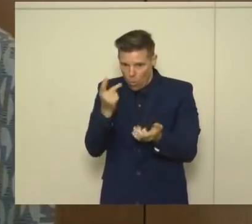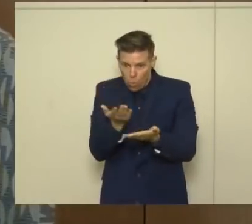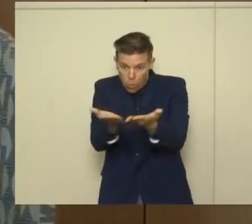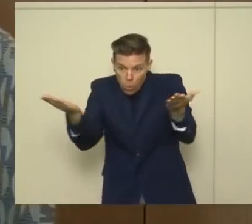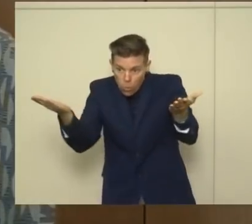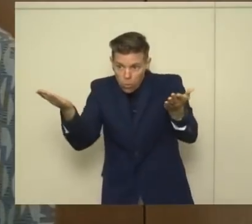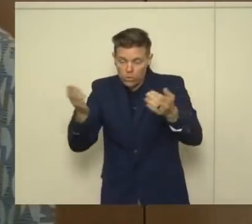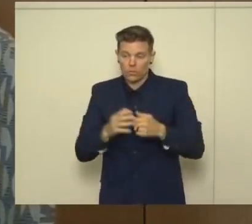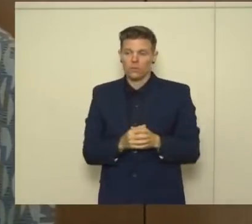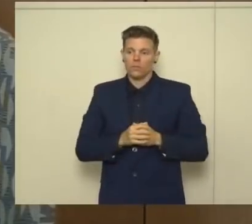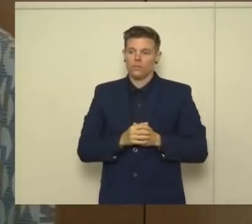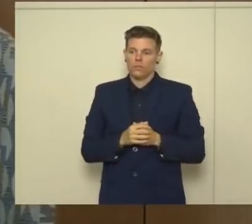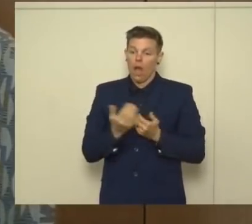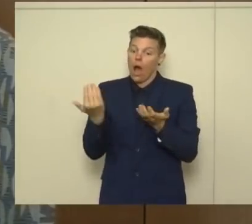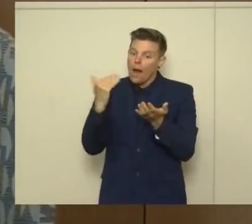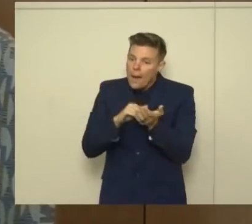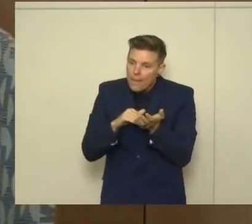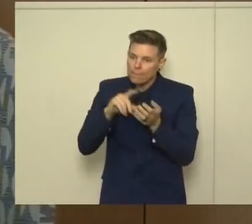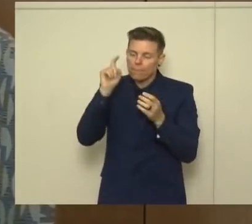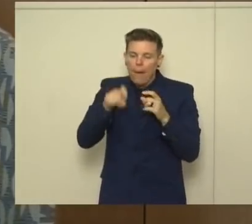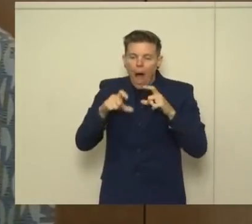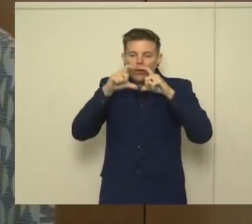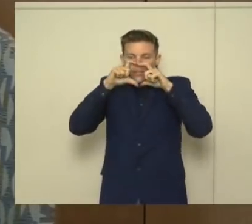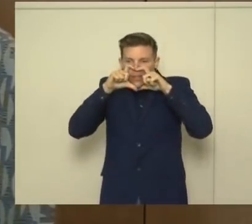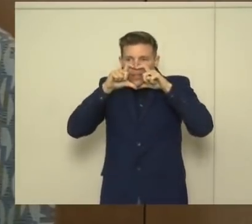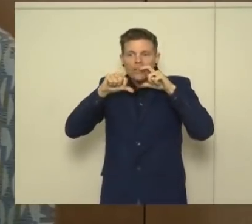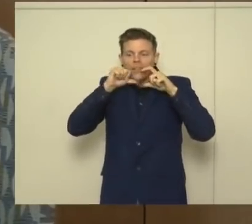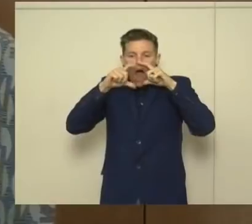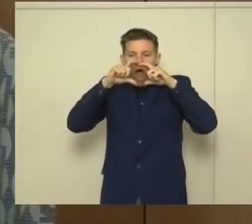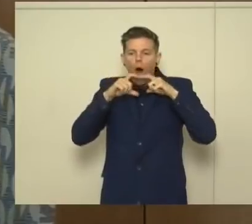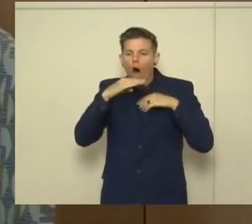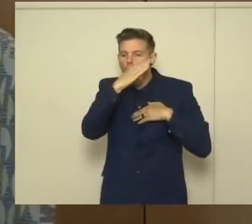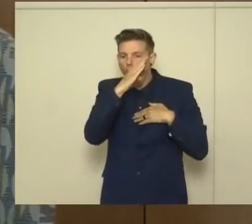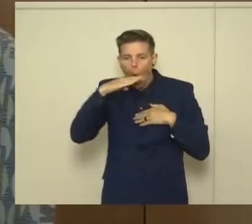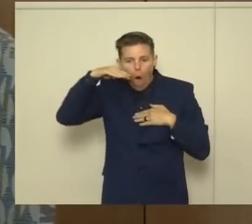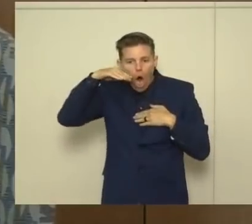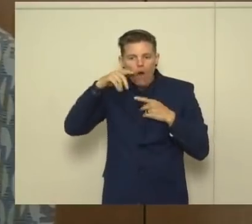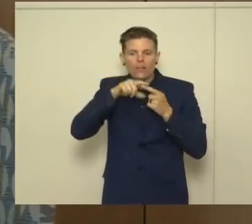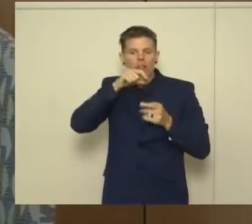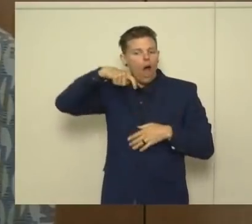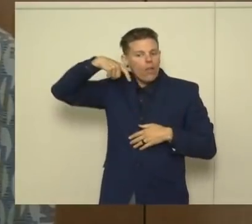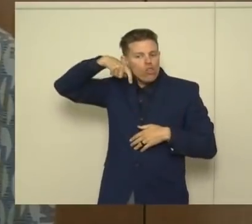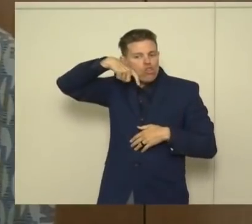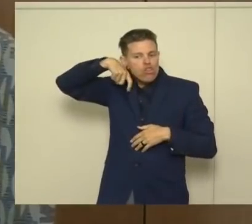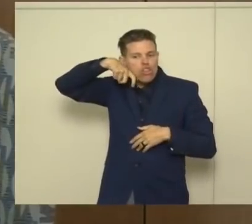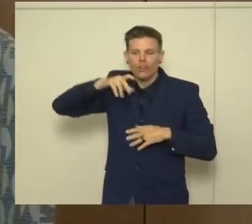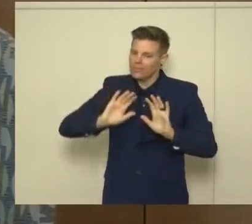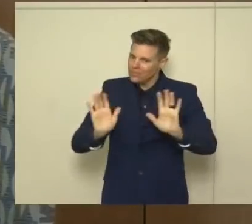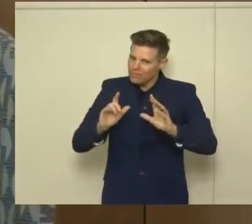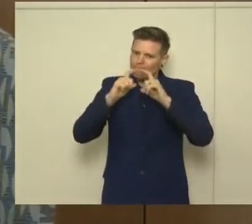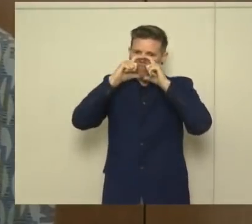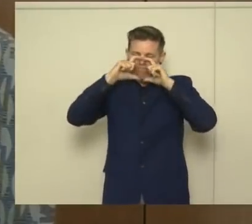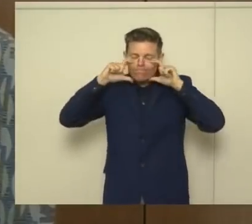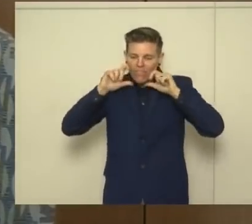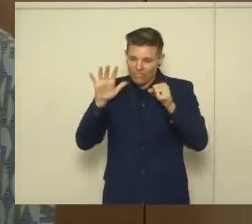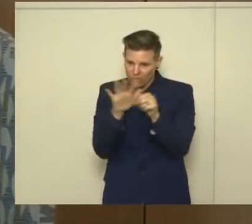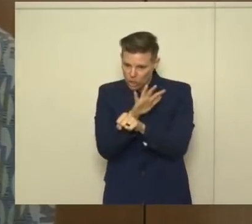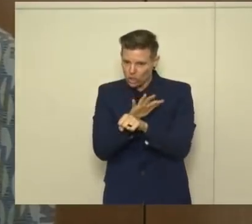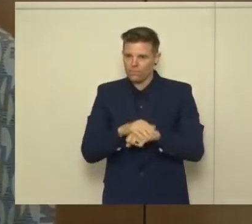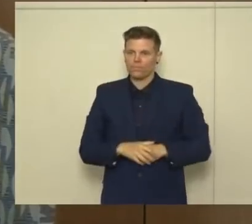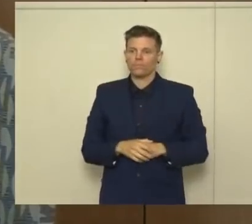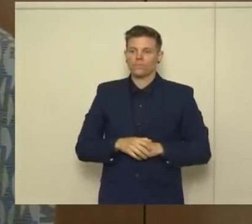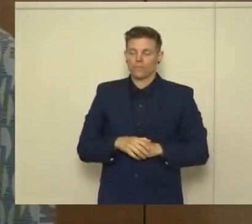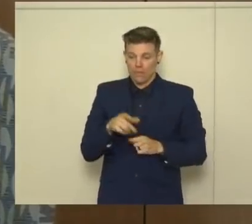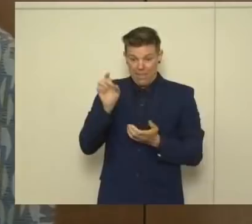it. For folks, I hope that was an anomaly in Espanola when I traveled through. I'm worried